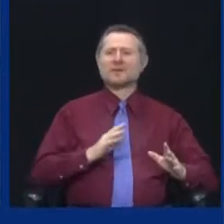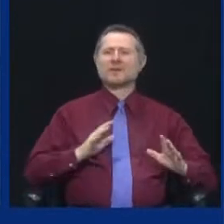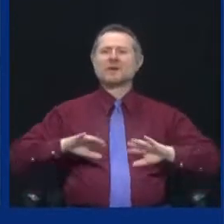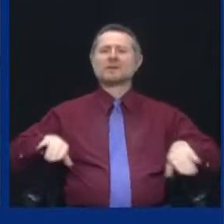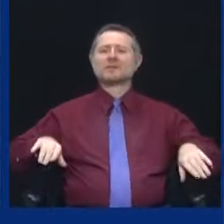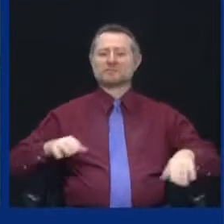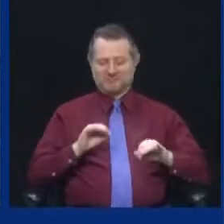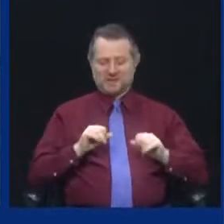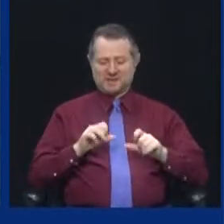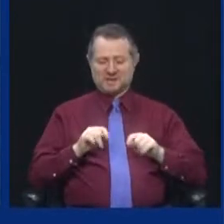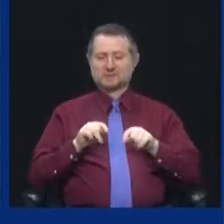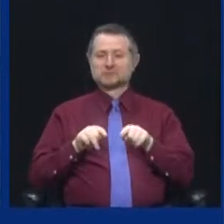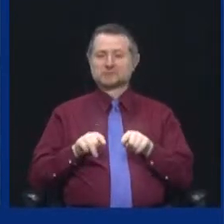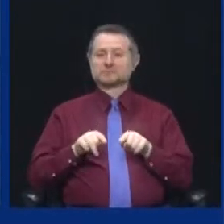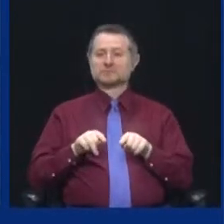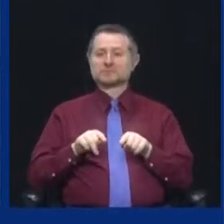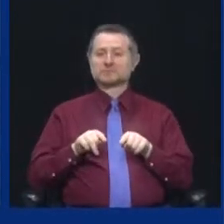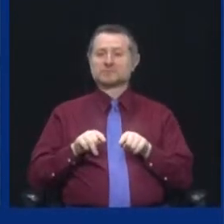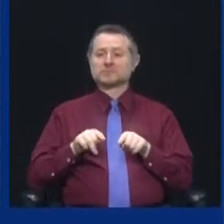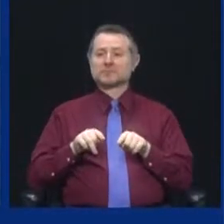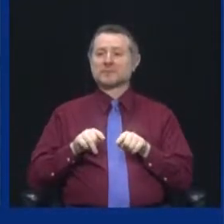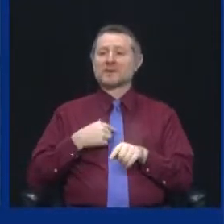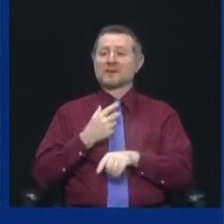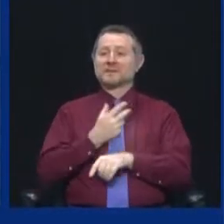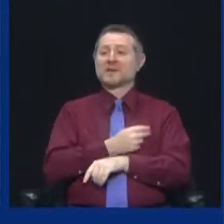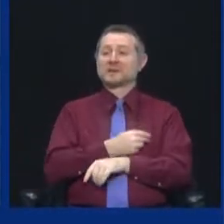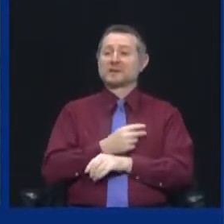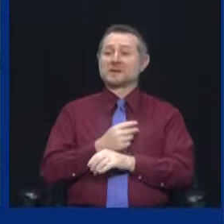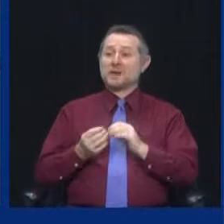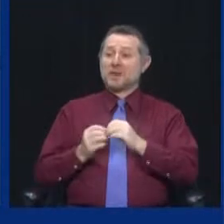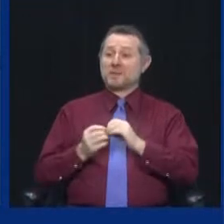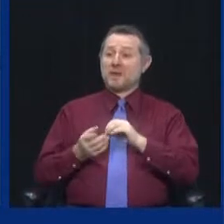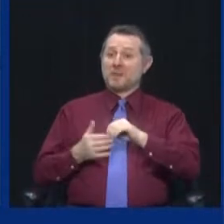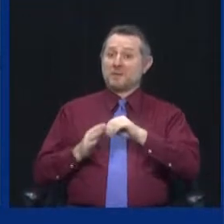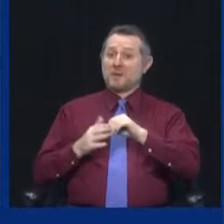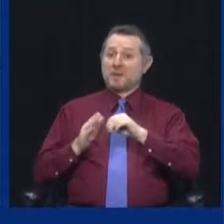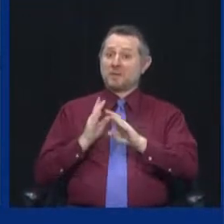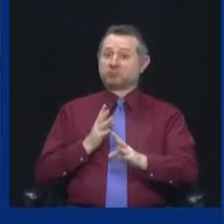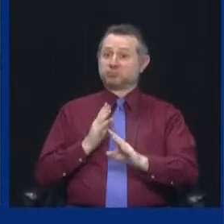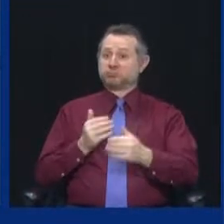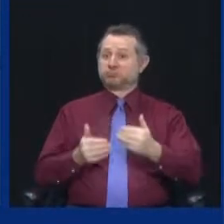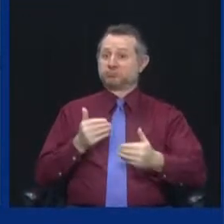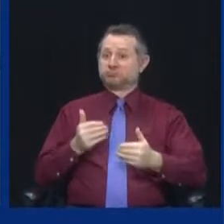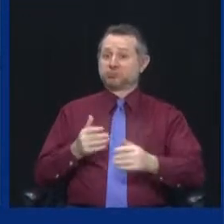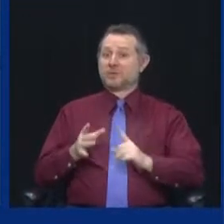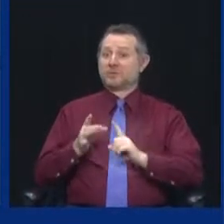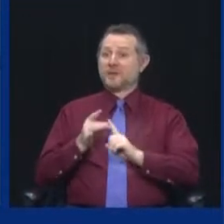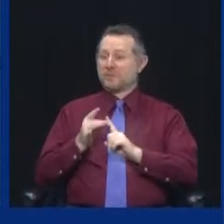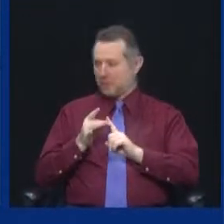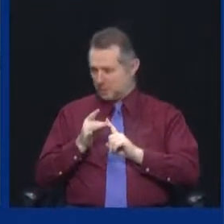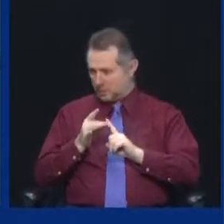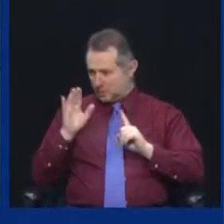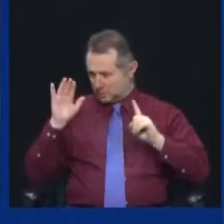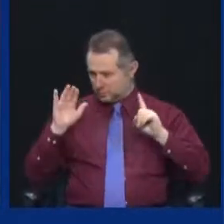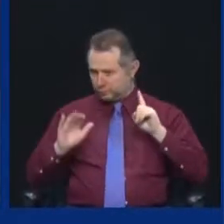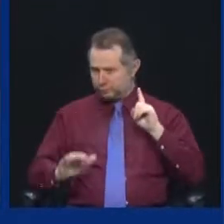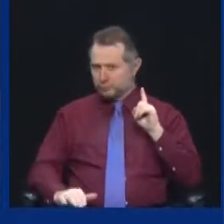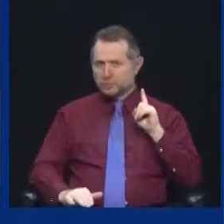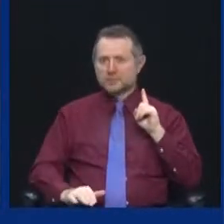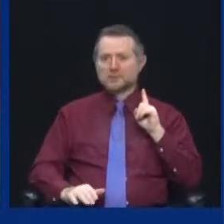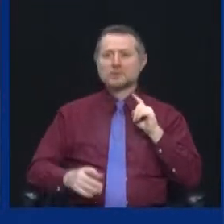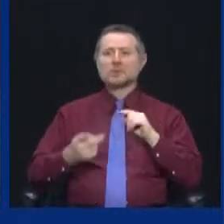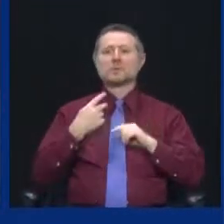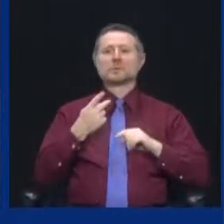Get the vaccine number up, and the positivity rate will come down, and we can get